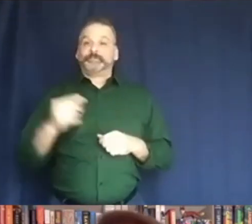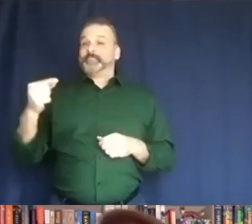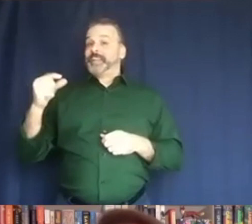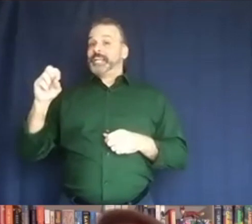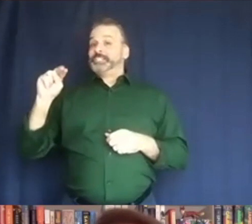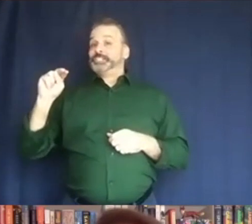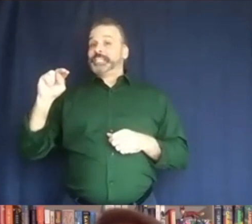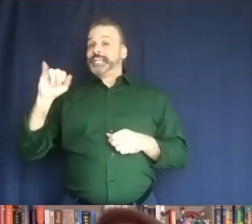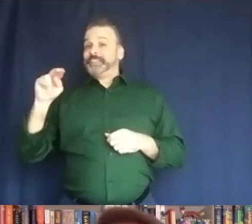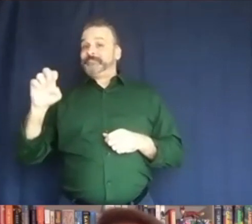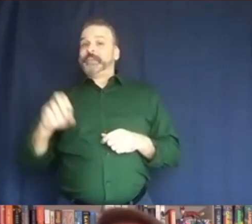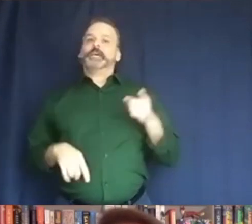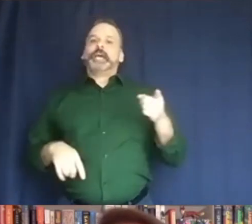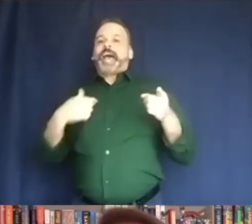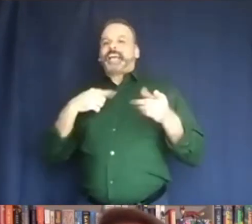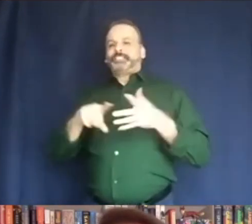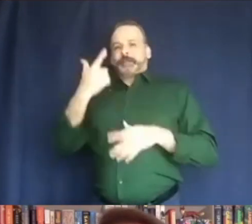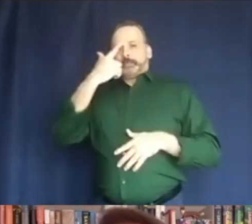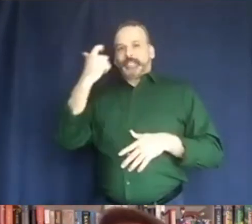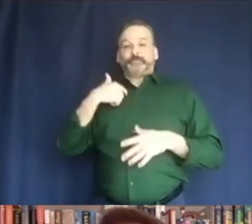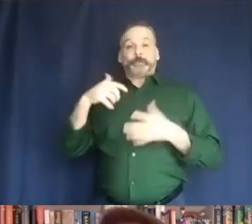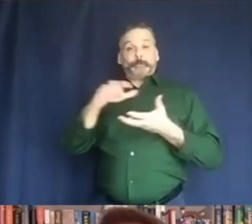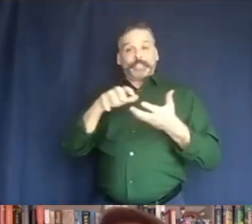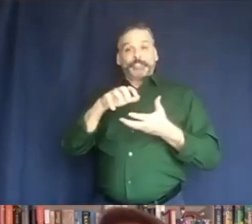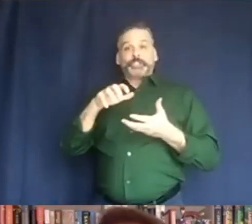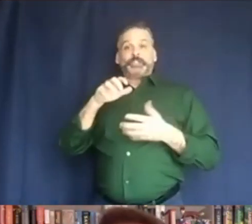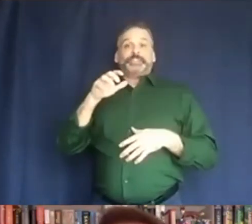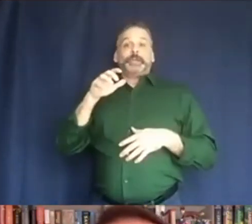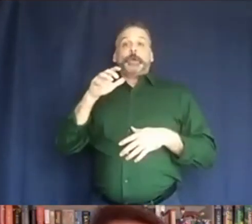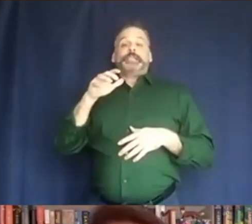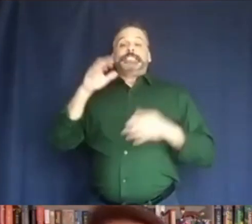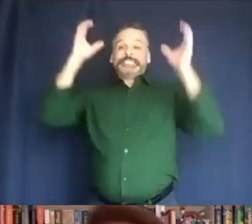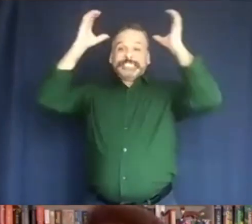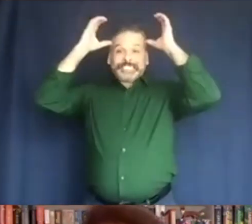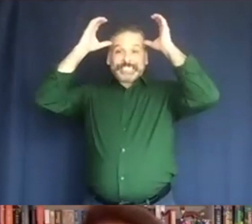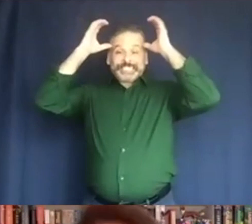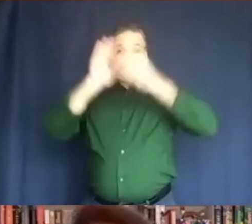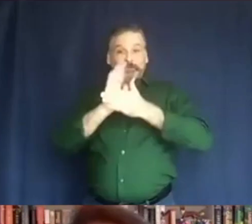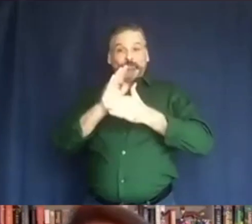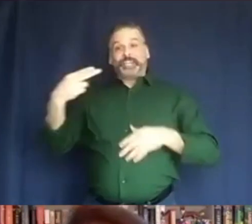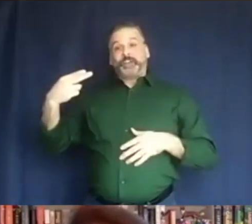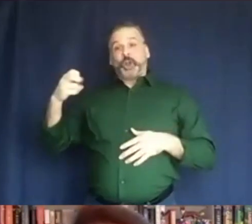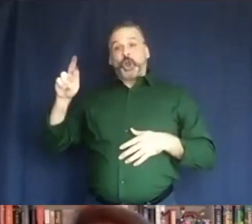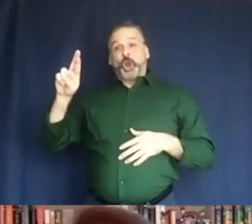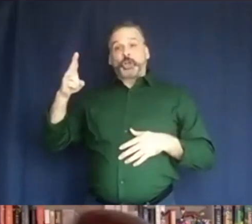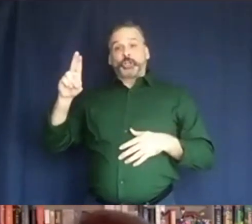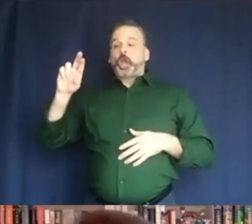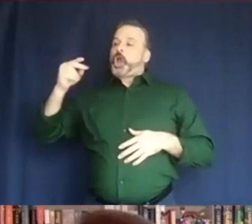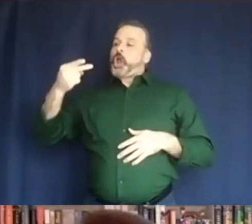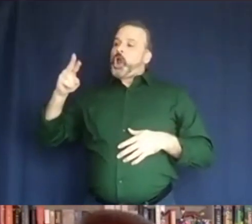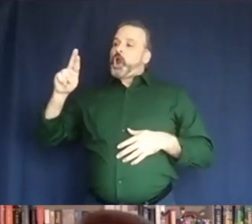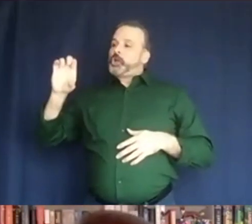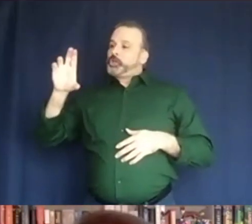Genevieve? I came into it because of a mixture of Disney's Hercules, which came out when I was a child, and that